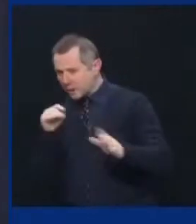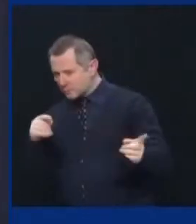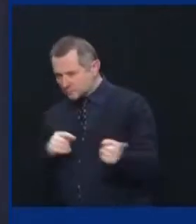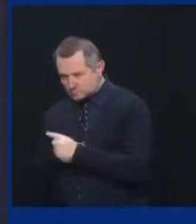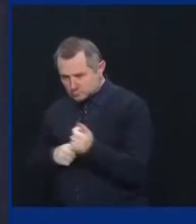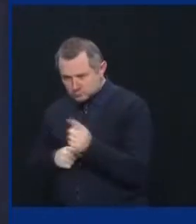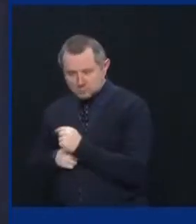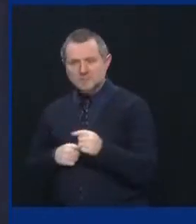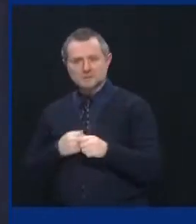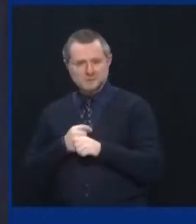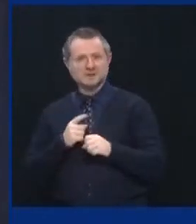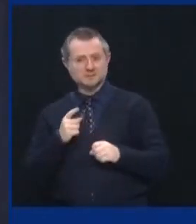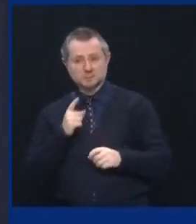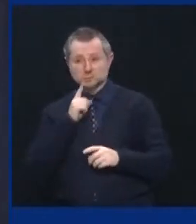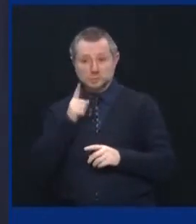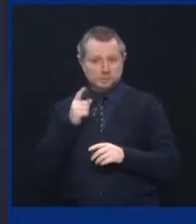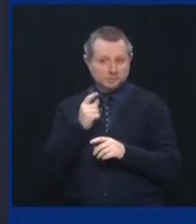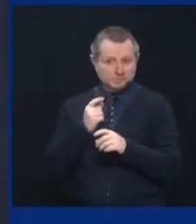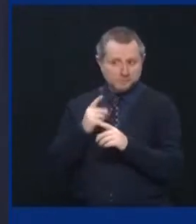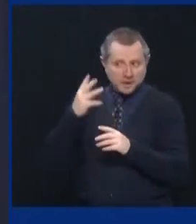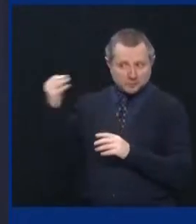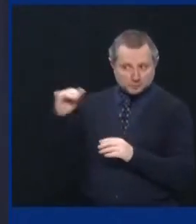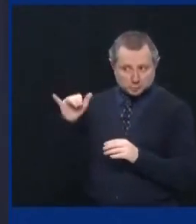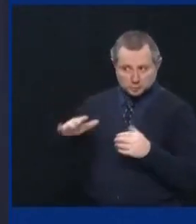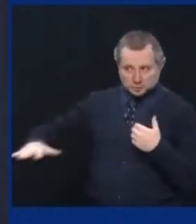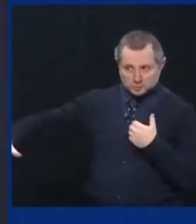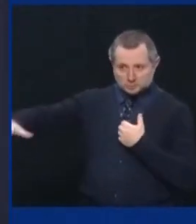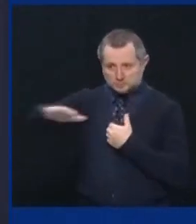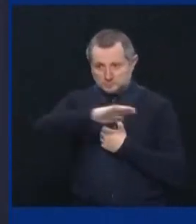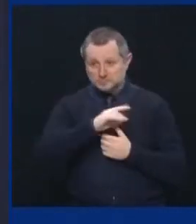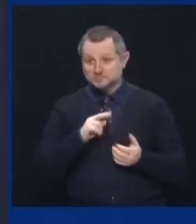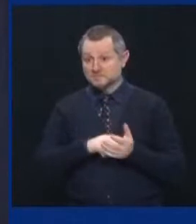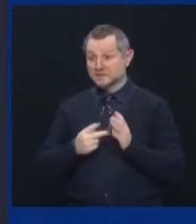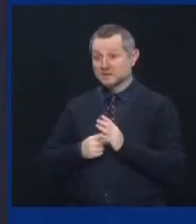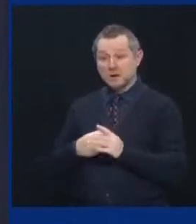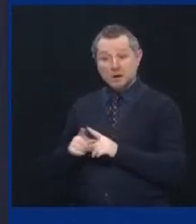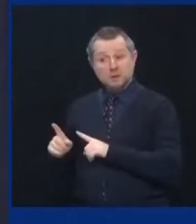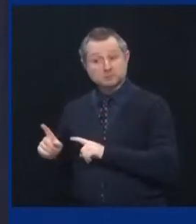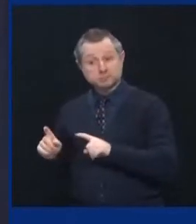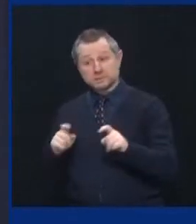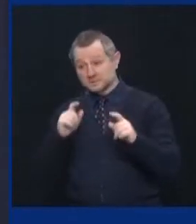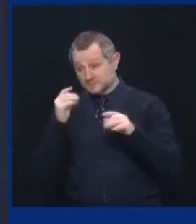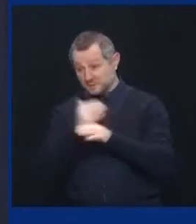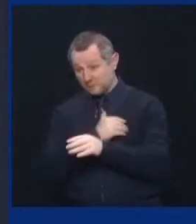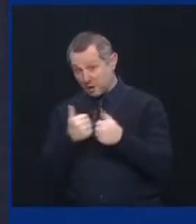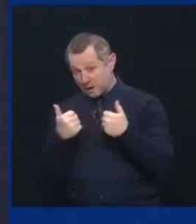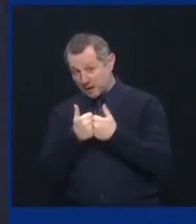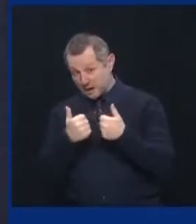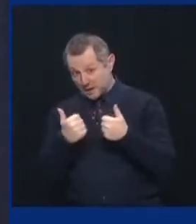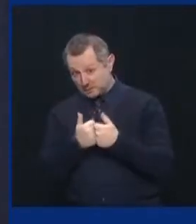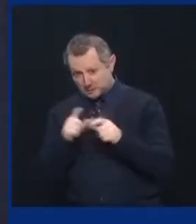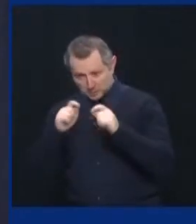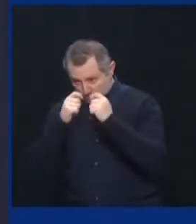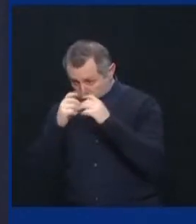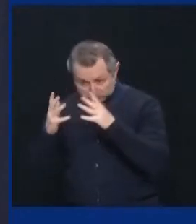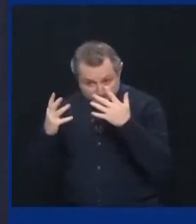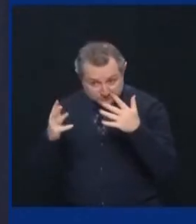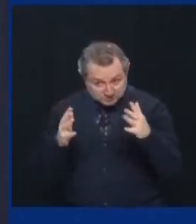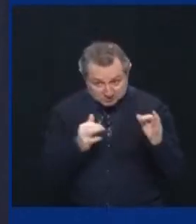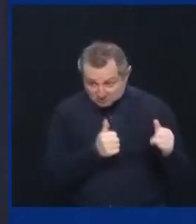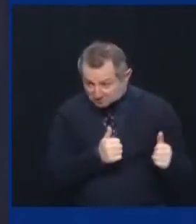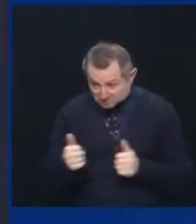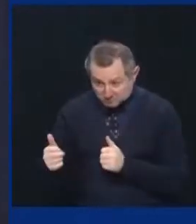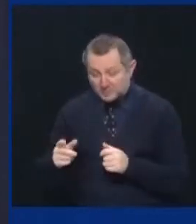is outdoors. Can you rapid test everyone, 7,000 people going into a venue, and then can you do the contact